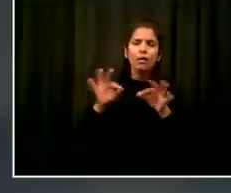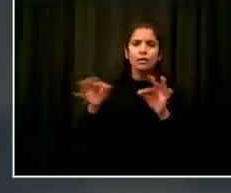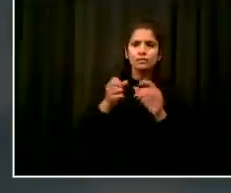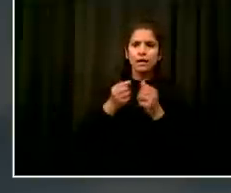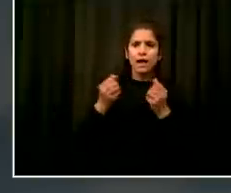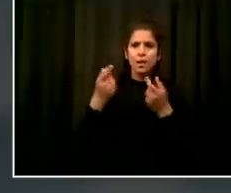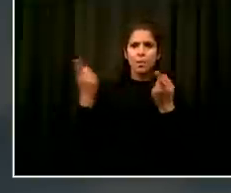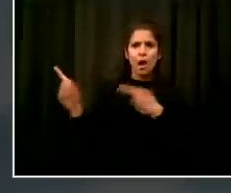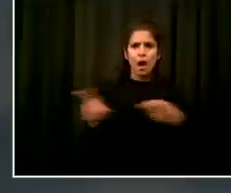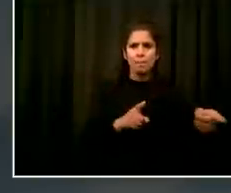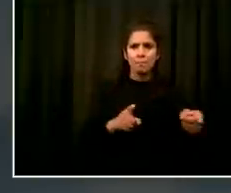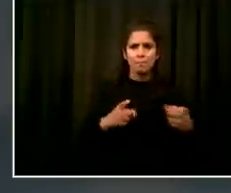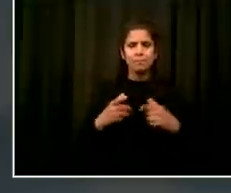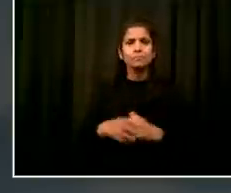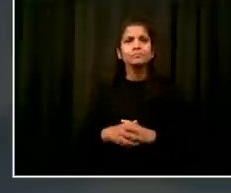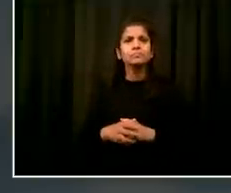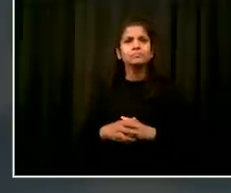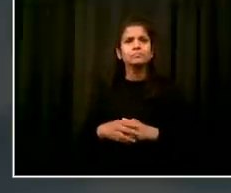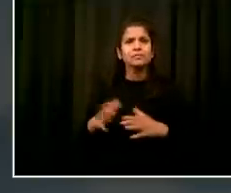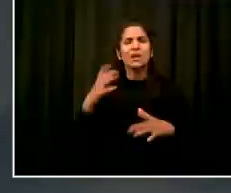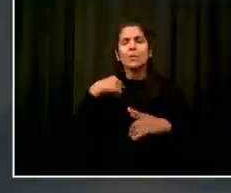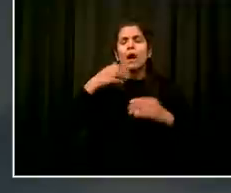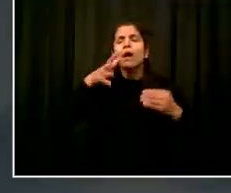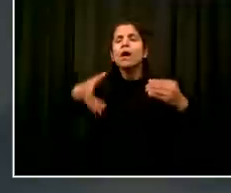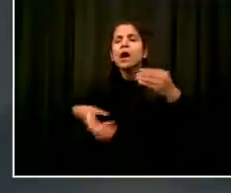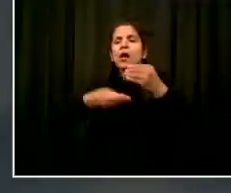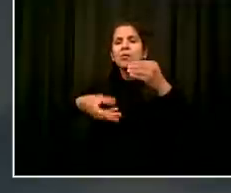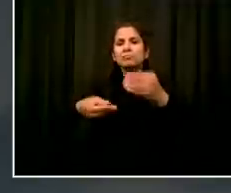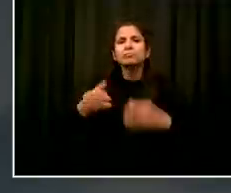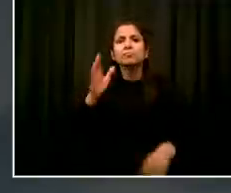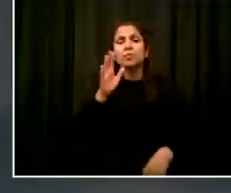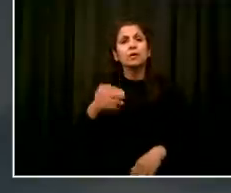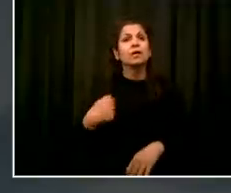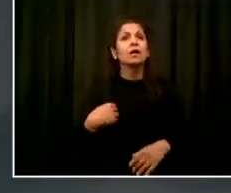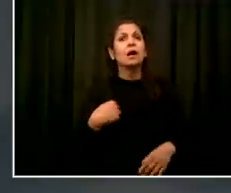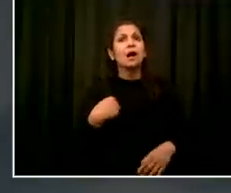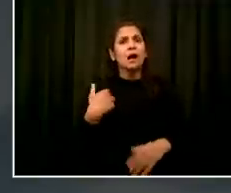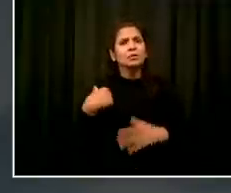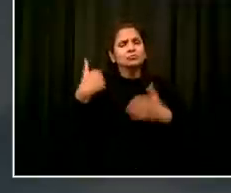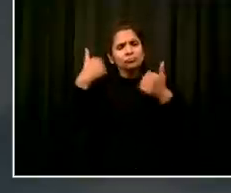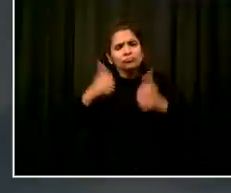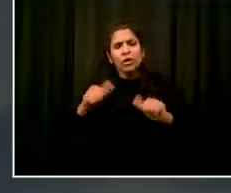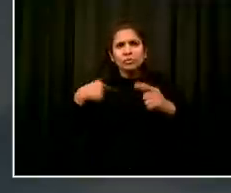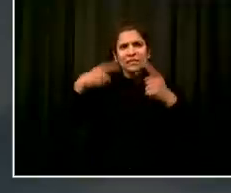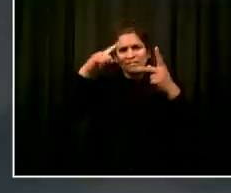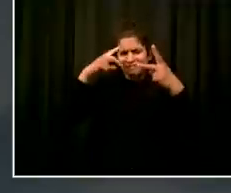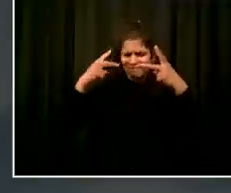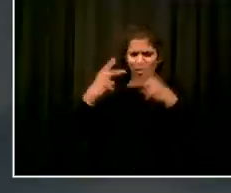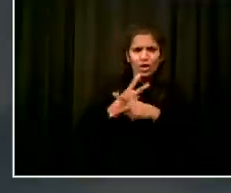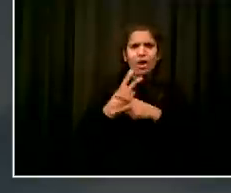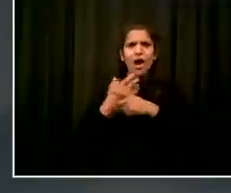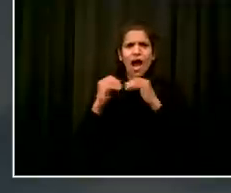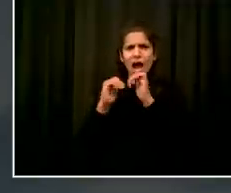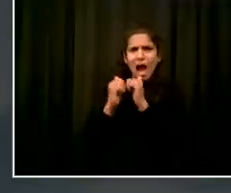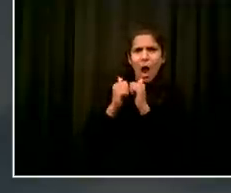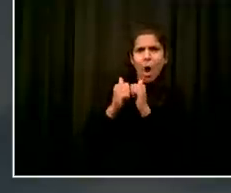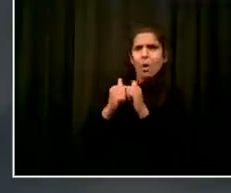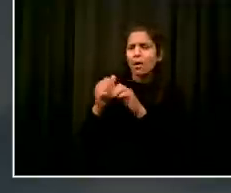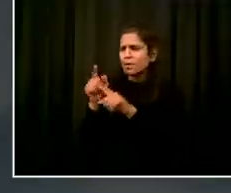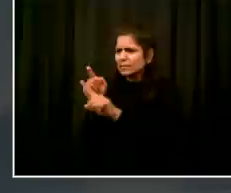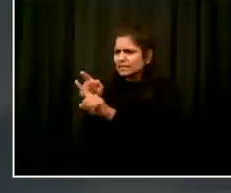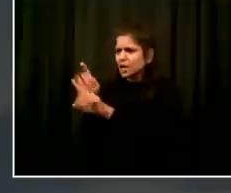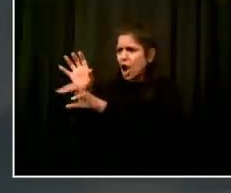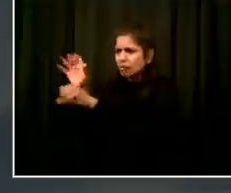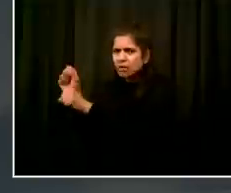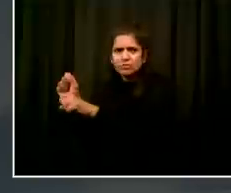arrest. We've obviously done a lot of both summonses and arrests. And then on the point of the only thing I'll add on the point